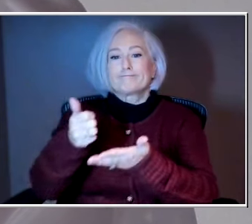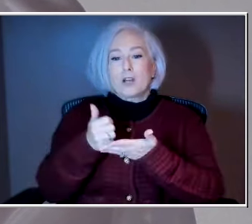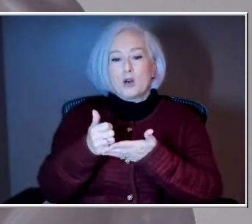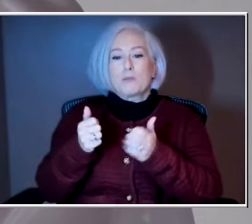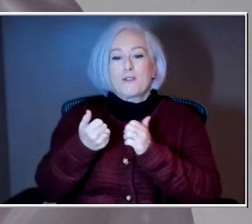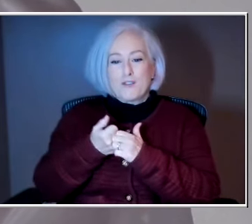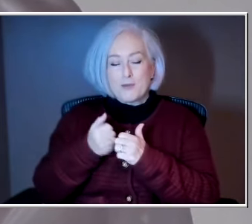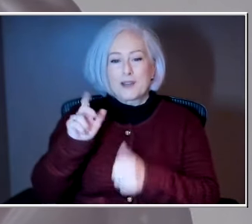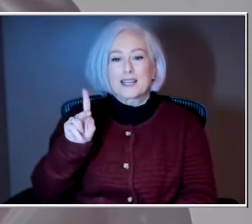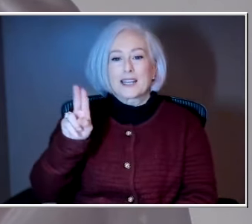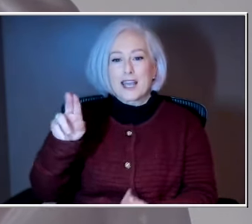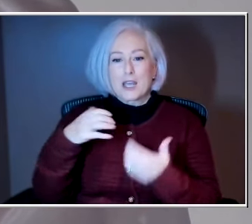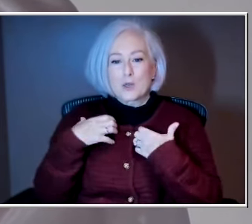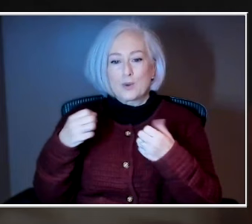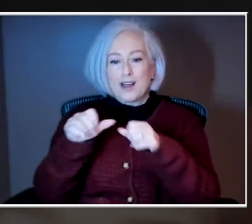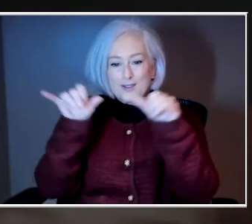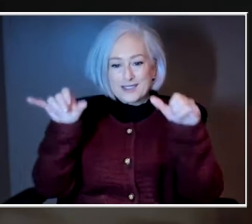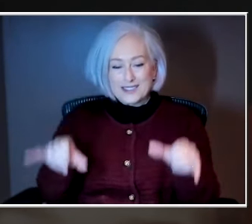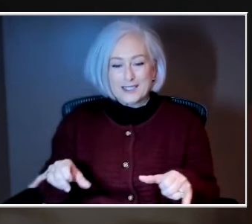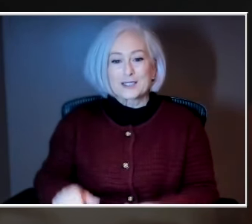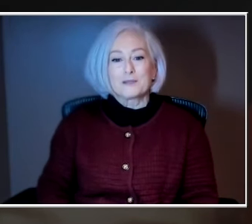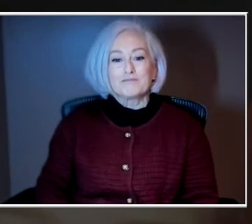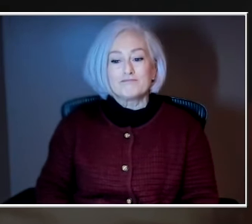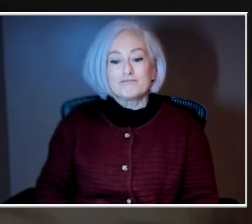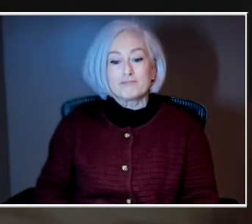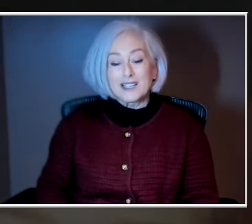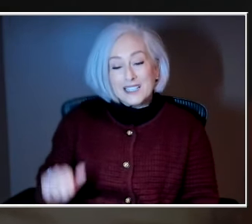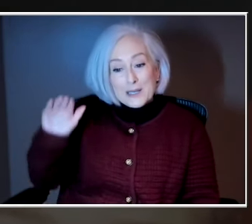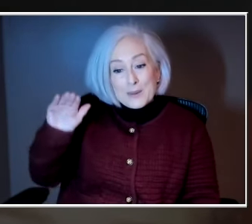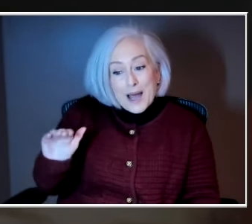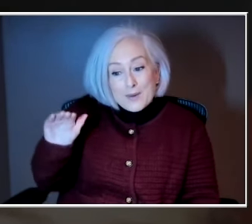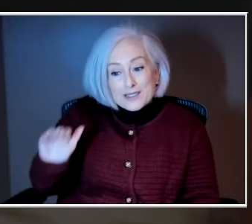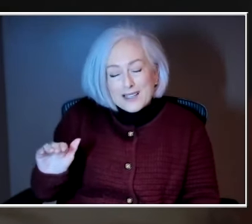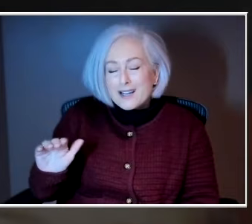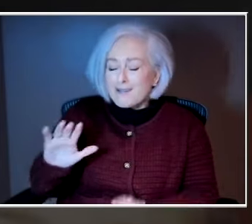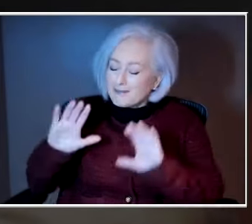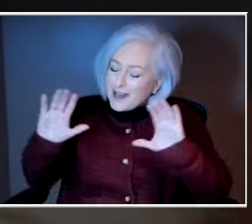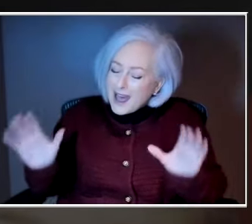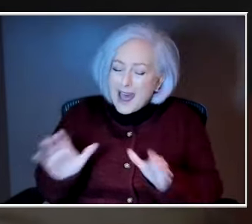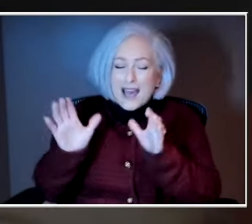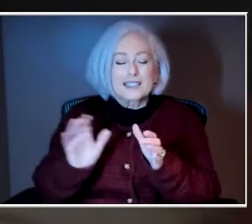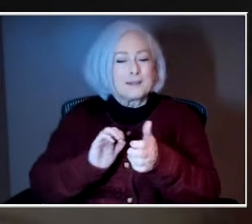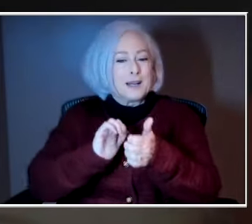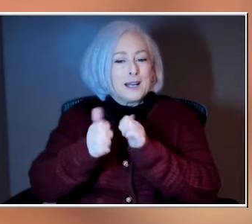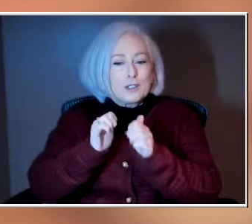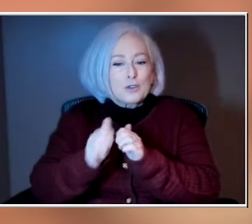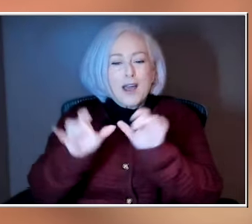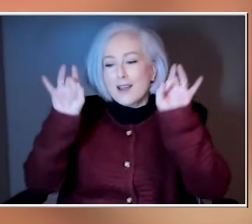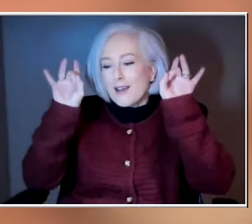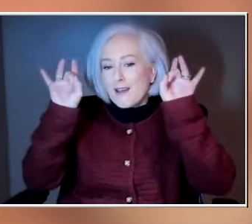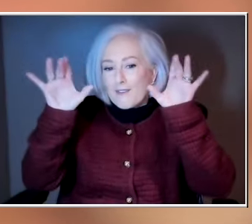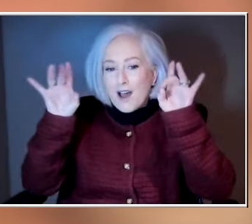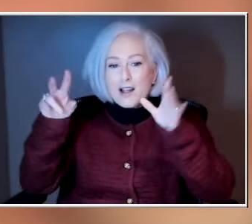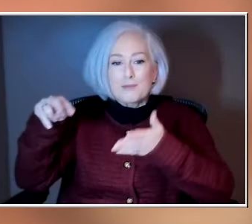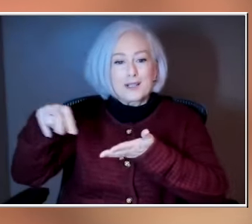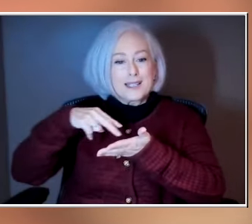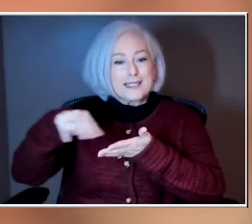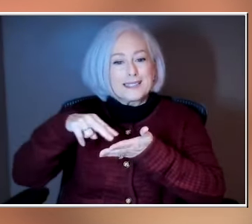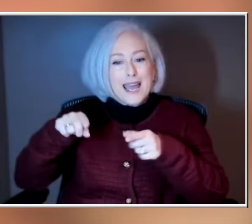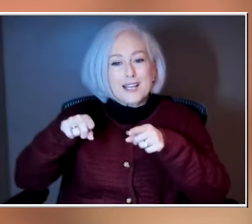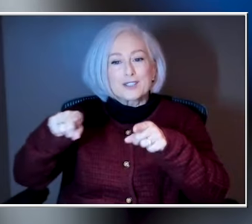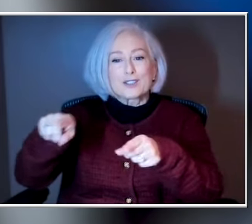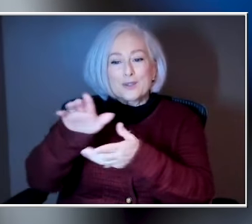I was very active as a child. I was in sports, I ran track, I played volleyball, I was on dance team in college. Jennifer Williams has